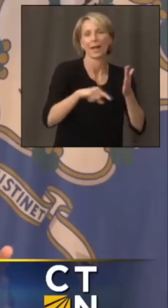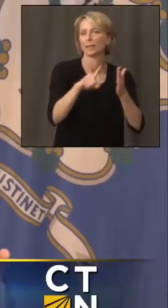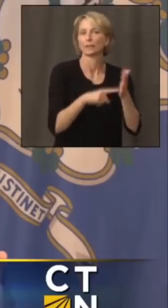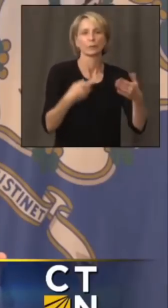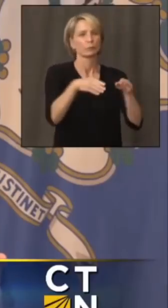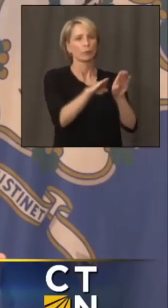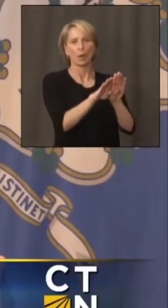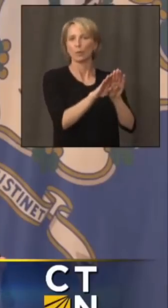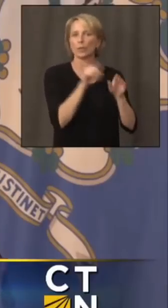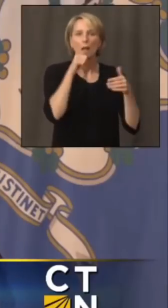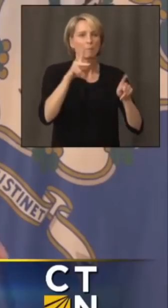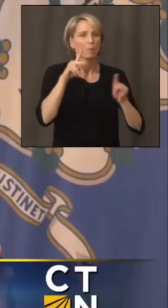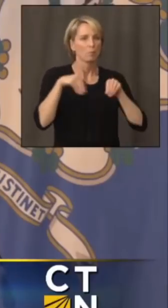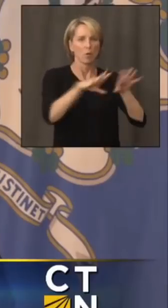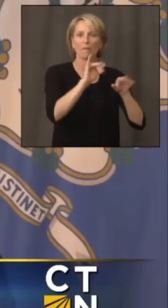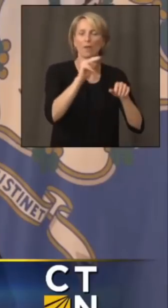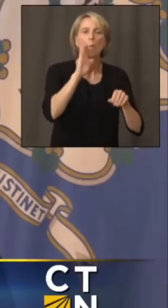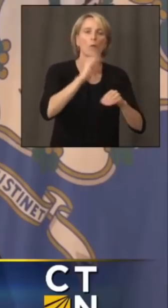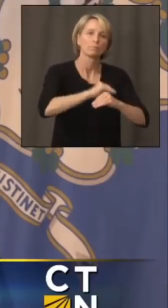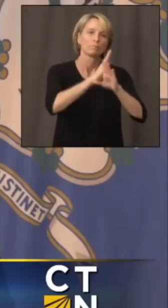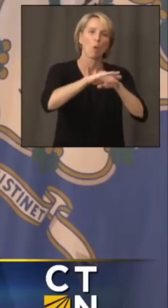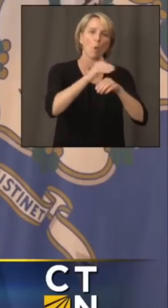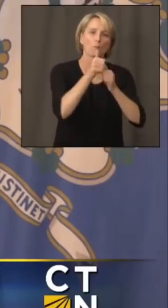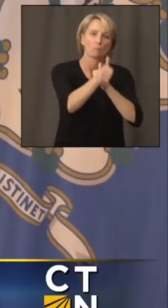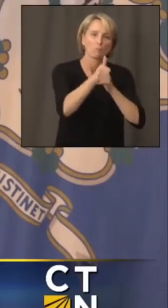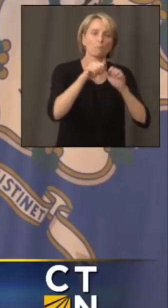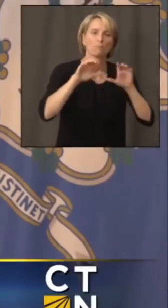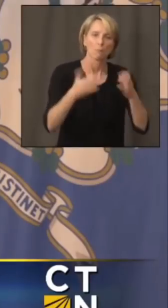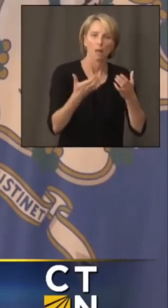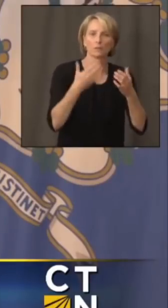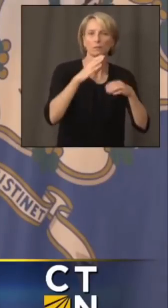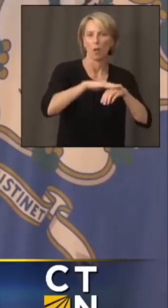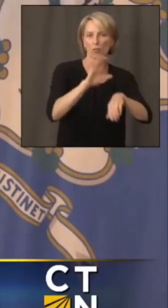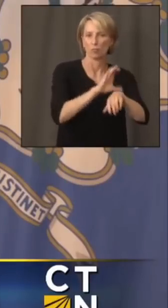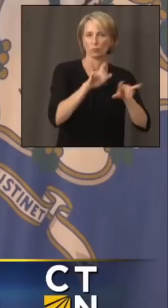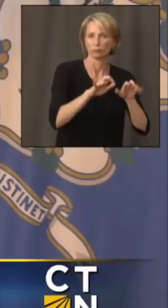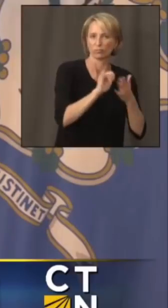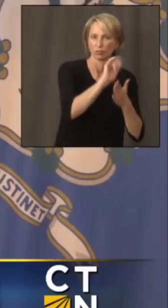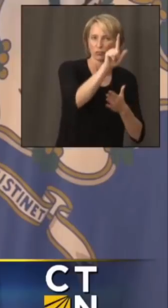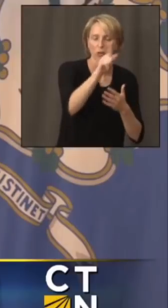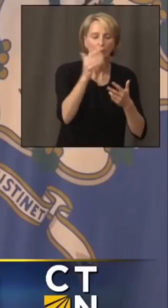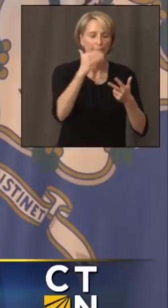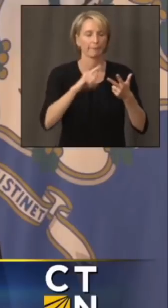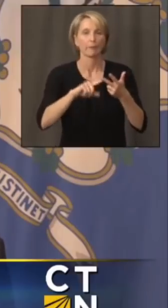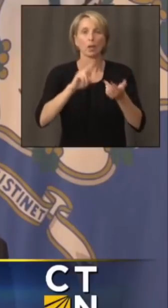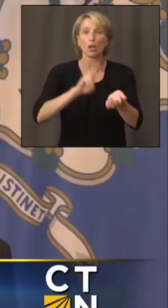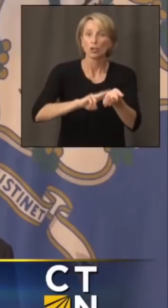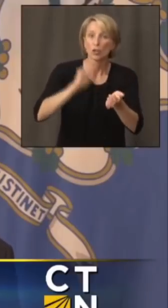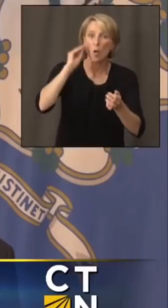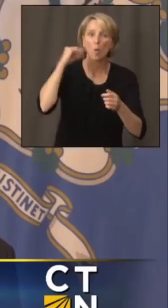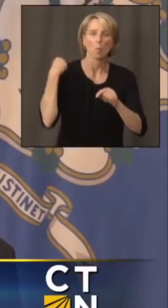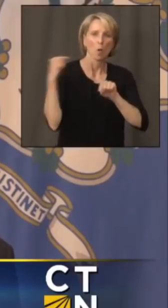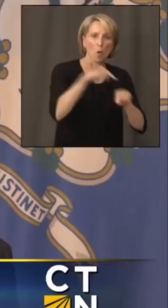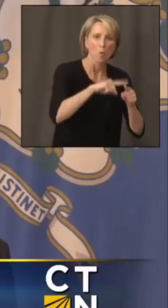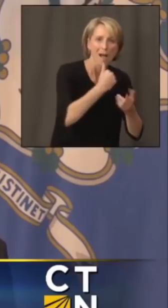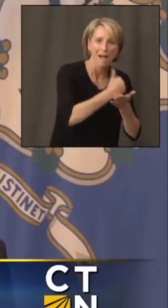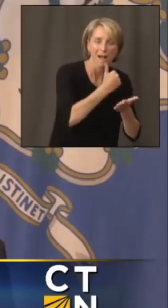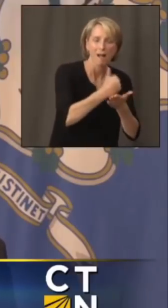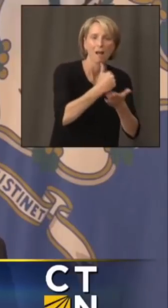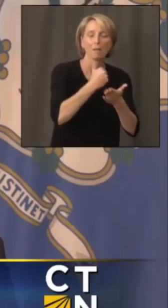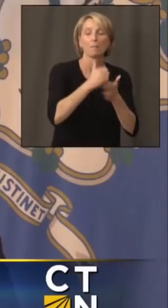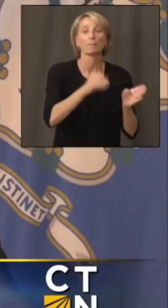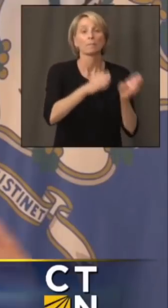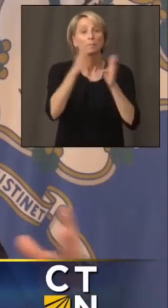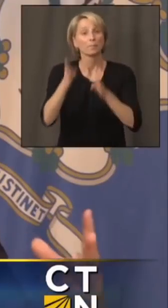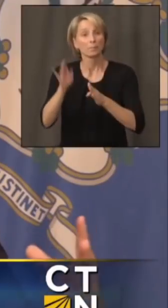we are bringing in the bucket brigade there to make sure that any flare up there we take care of immediately. And more broadly to your other